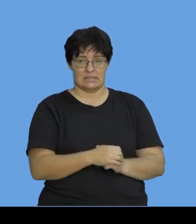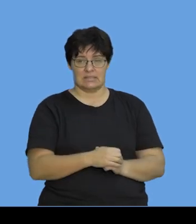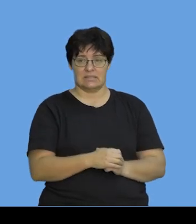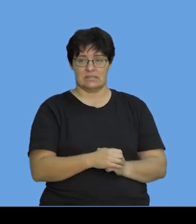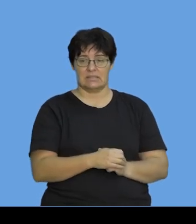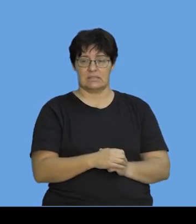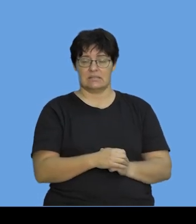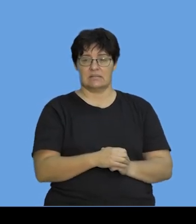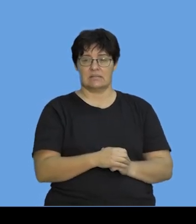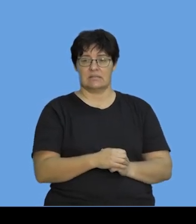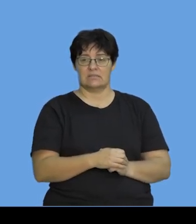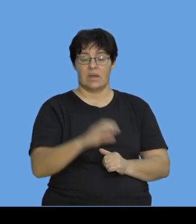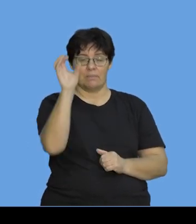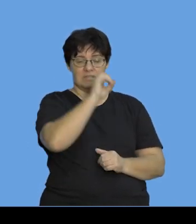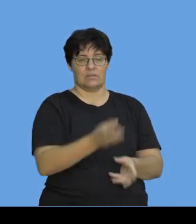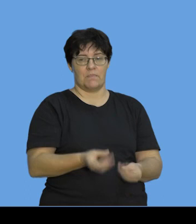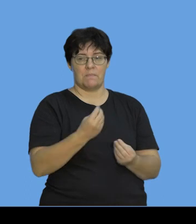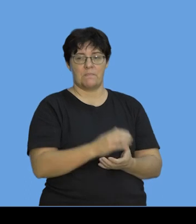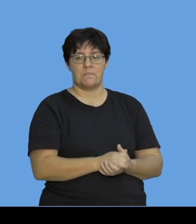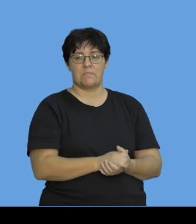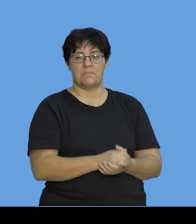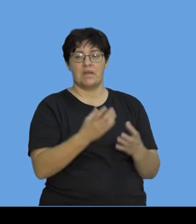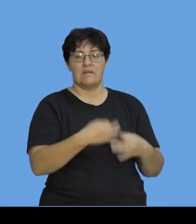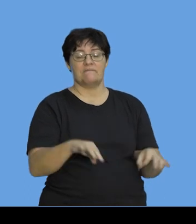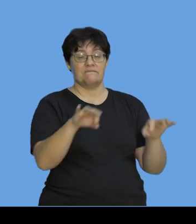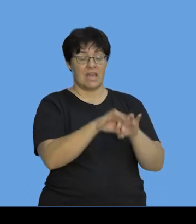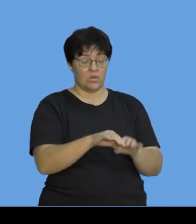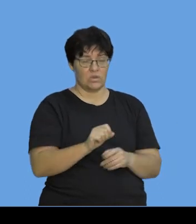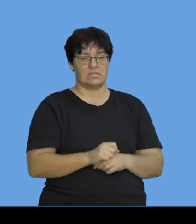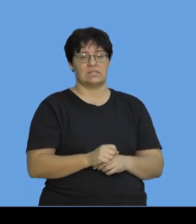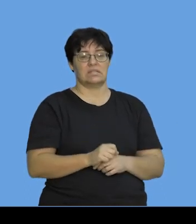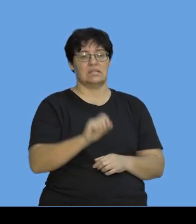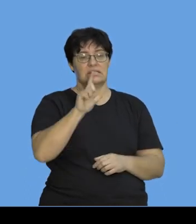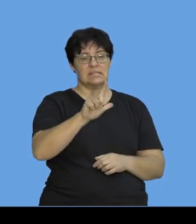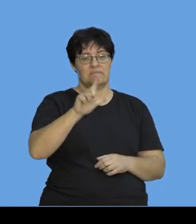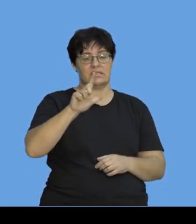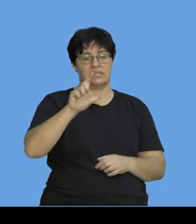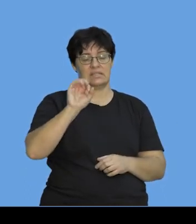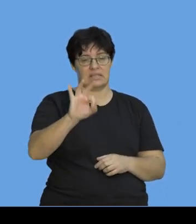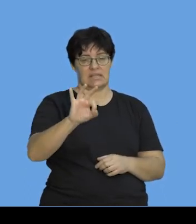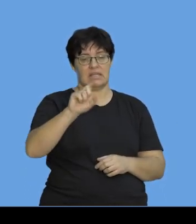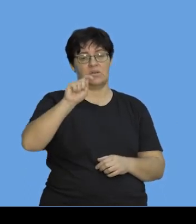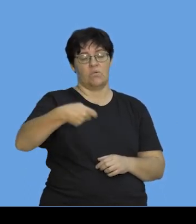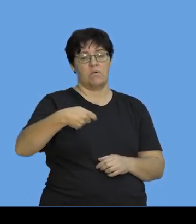get that percentage. So the value as a decimal fraction is 73.02%.